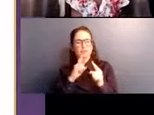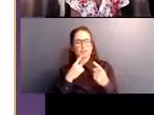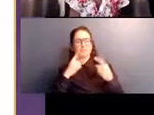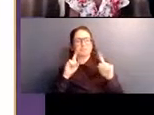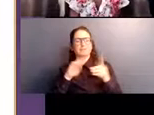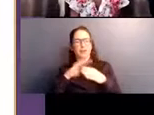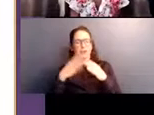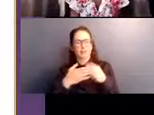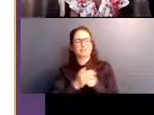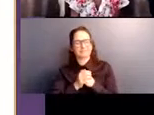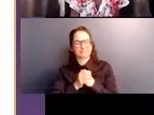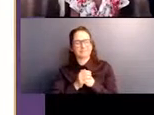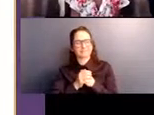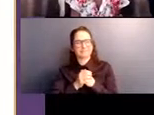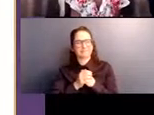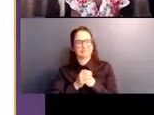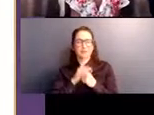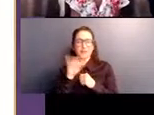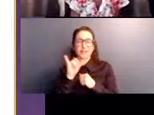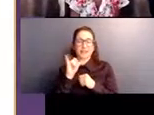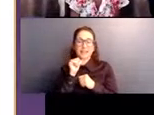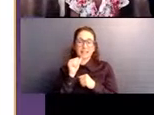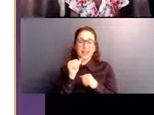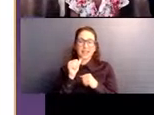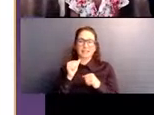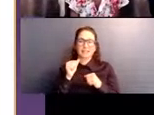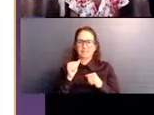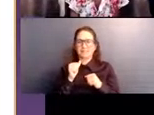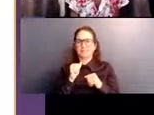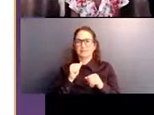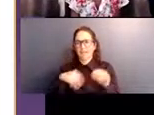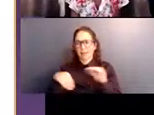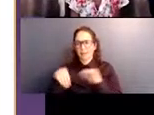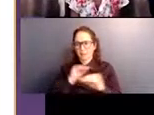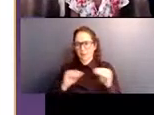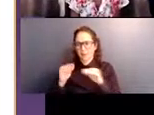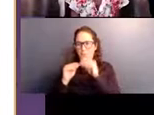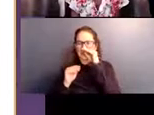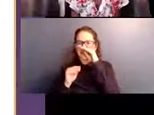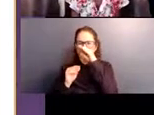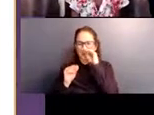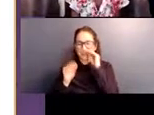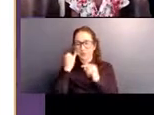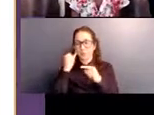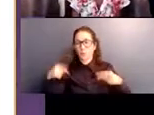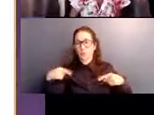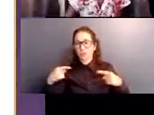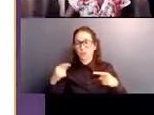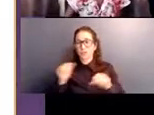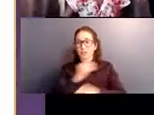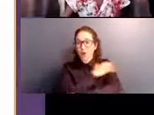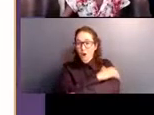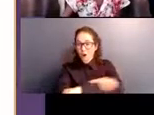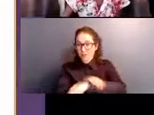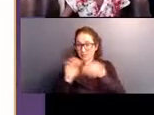to teach them, such as the non-ambulatory movements. Use the arms, or the